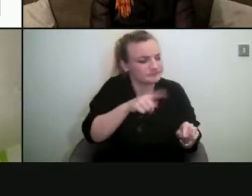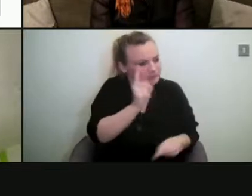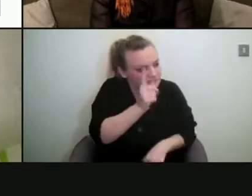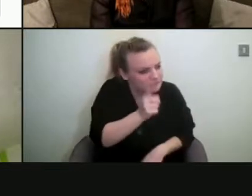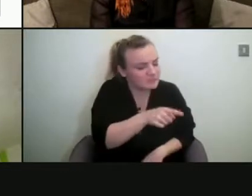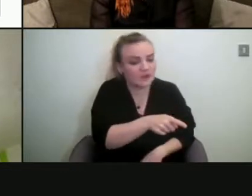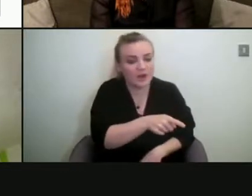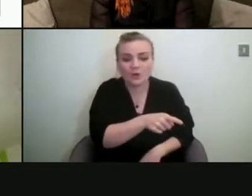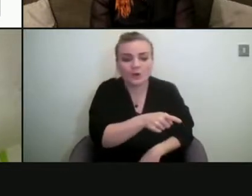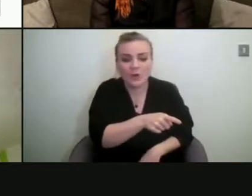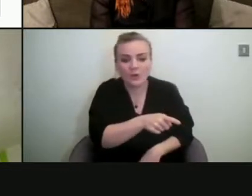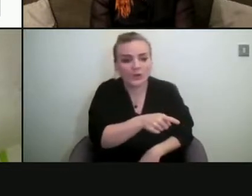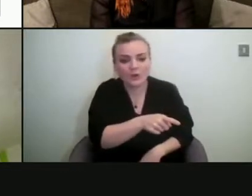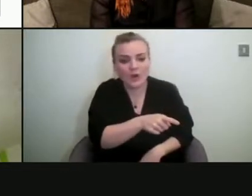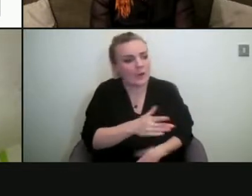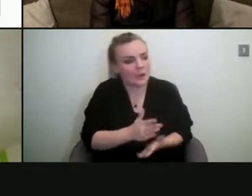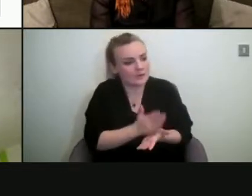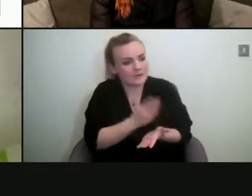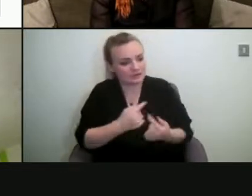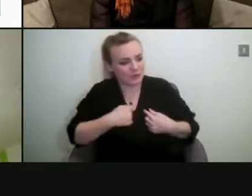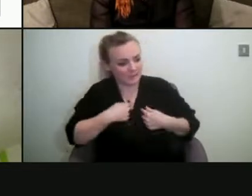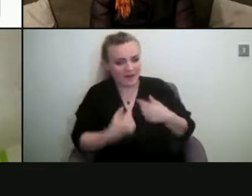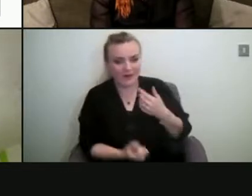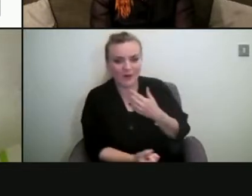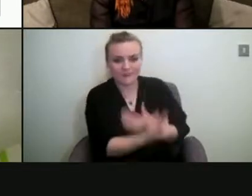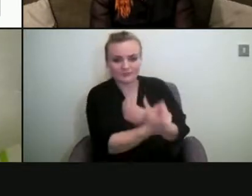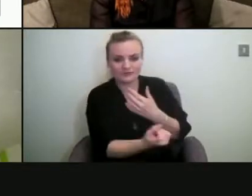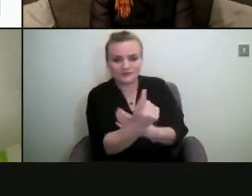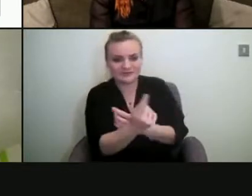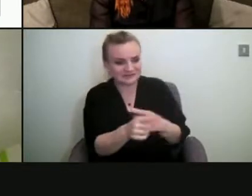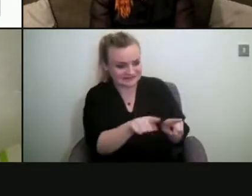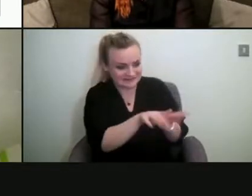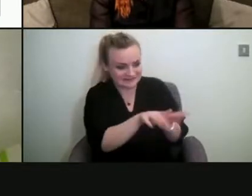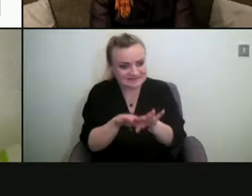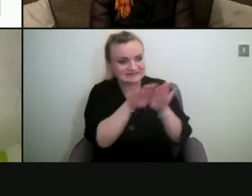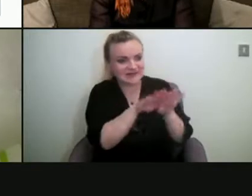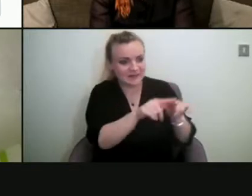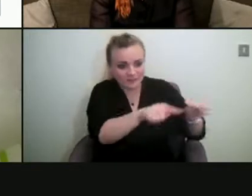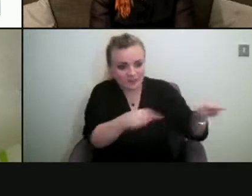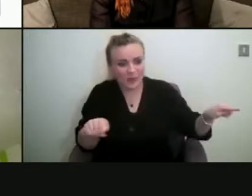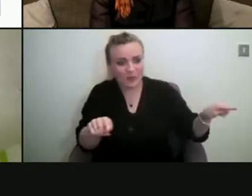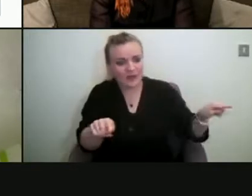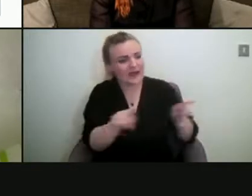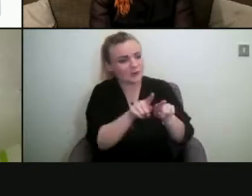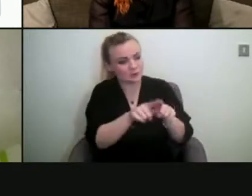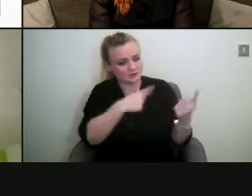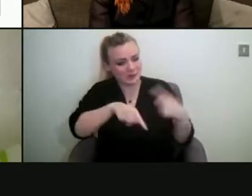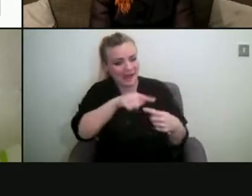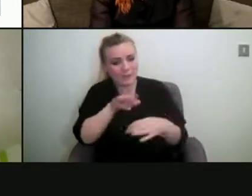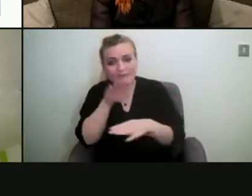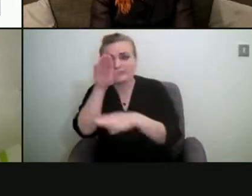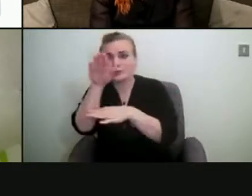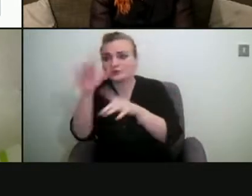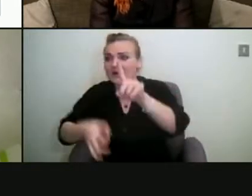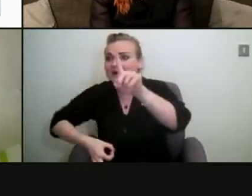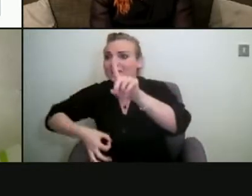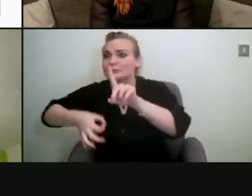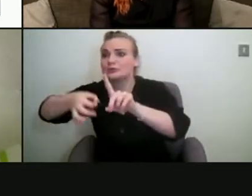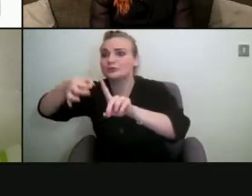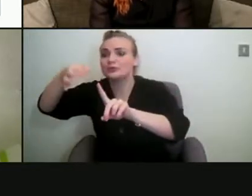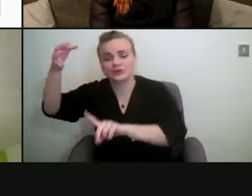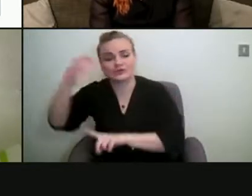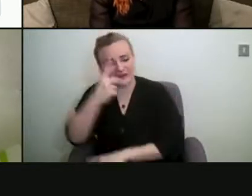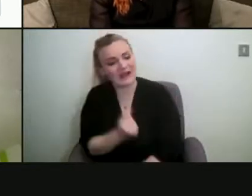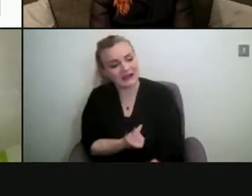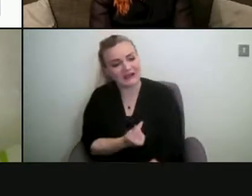to have the same opportunities as everyone else and genuinely trying to push forward for a better future for everyone. So I think as well, if